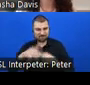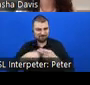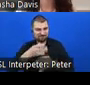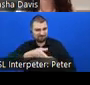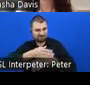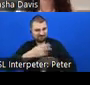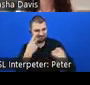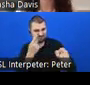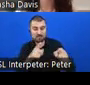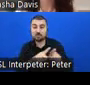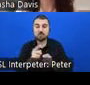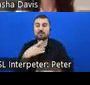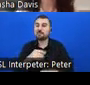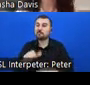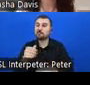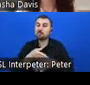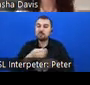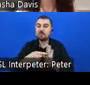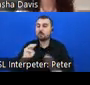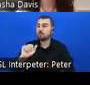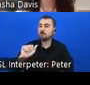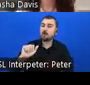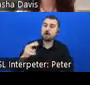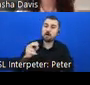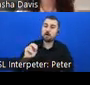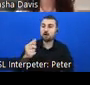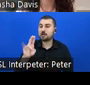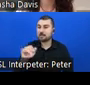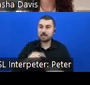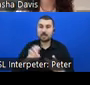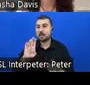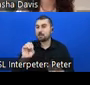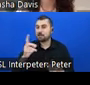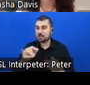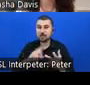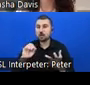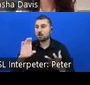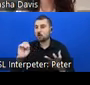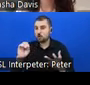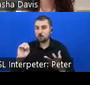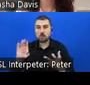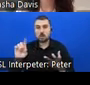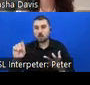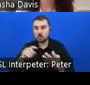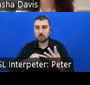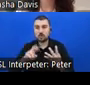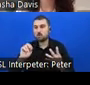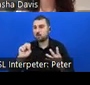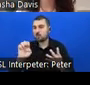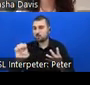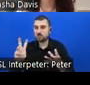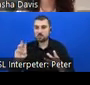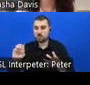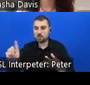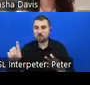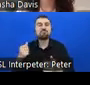also liked to use woods like mahogany, ebony, cocobolo, and rosewood. Many of these woods were imported from